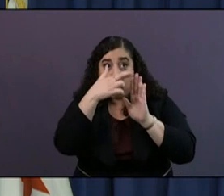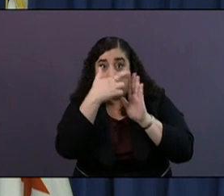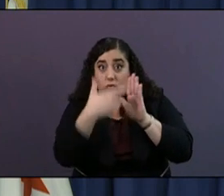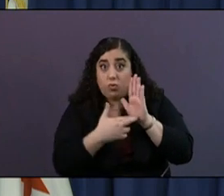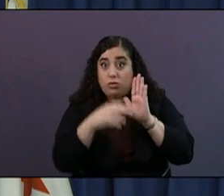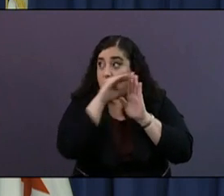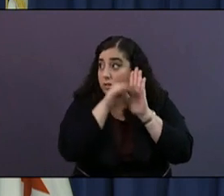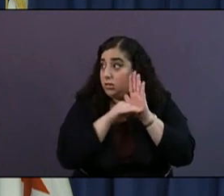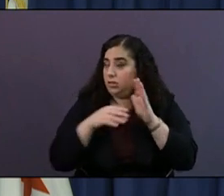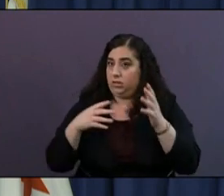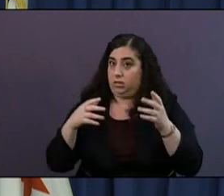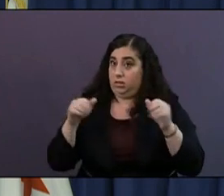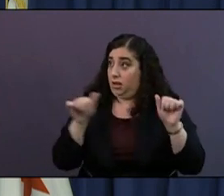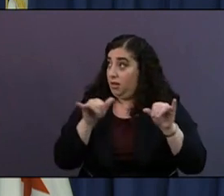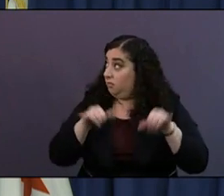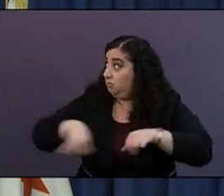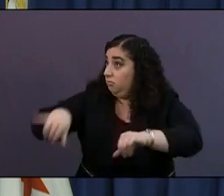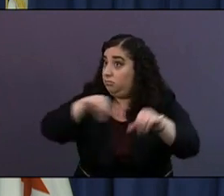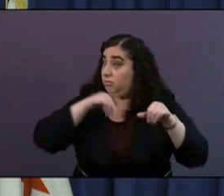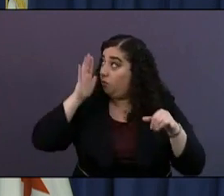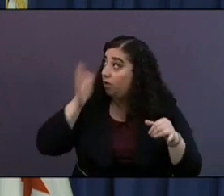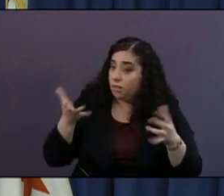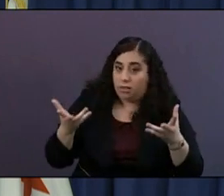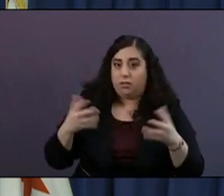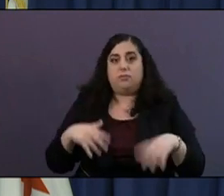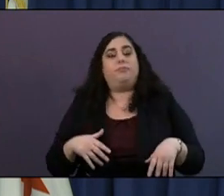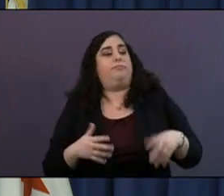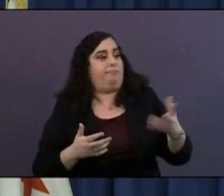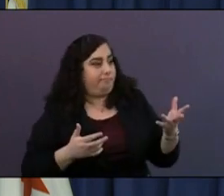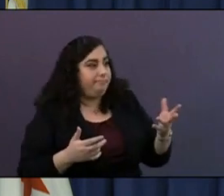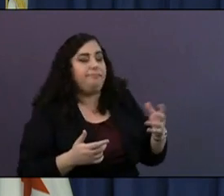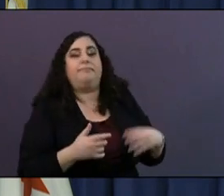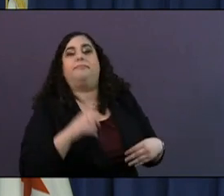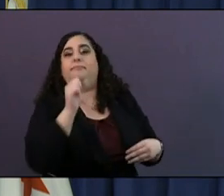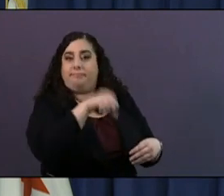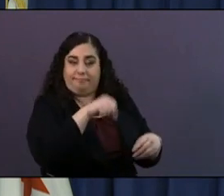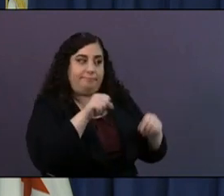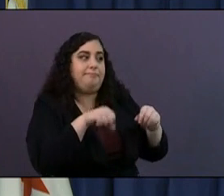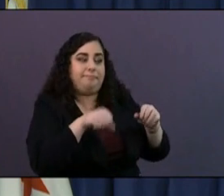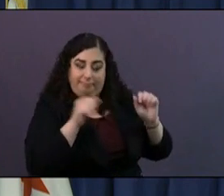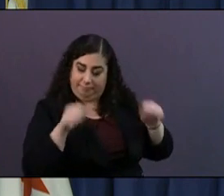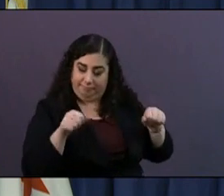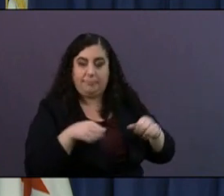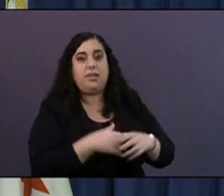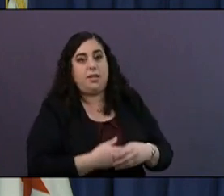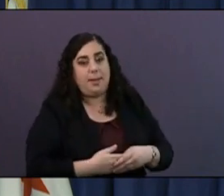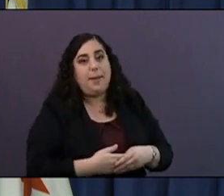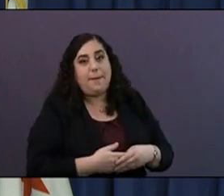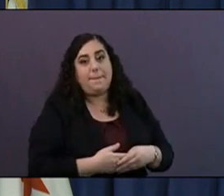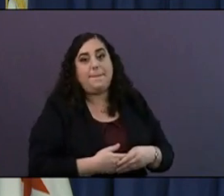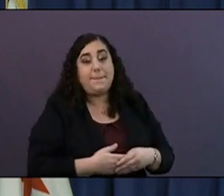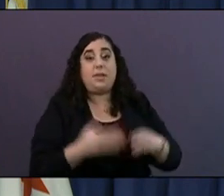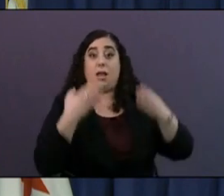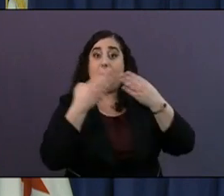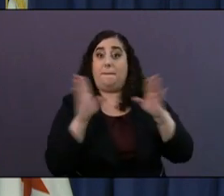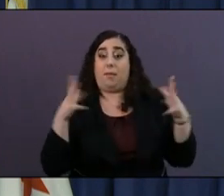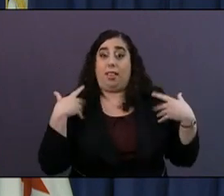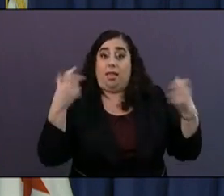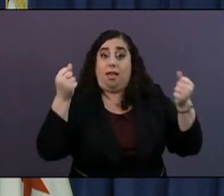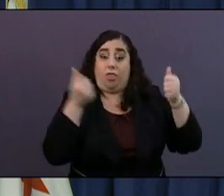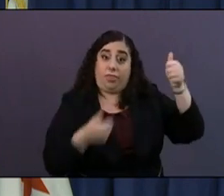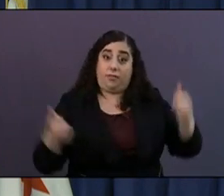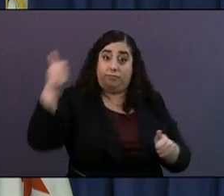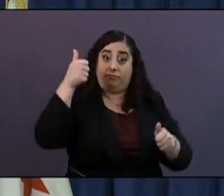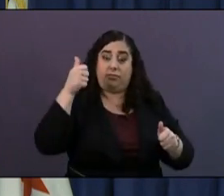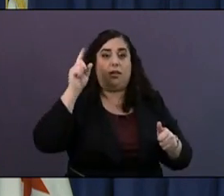Yes, that could be. And of course, that'll be determined by the determination from the public health officer that we meet those requirements. But Dr. Wooten